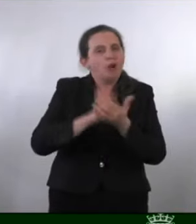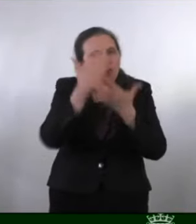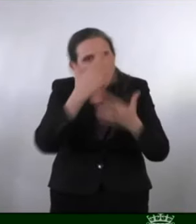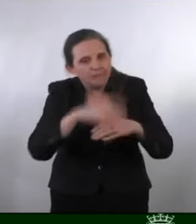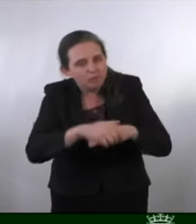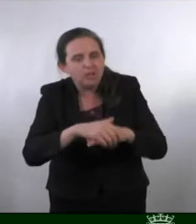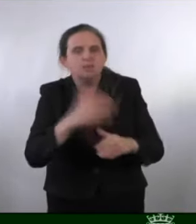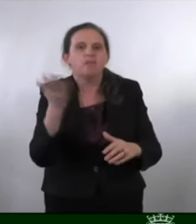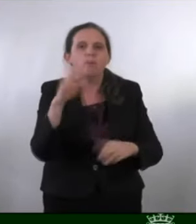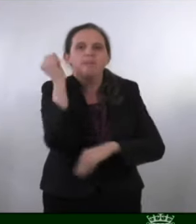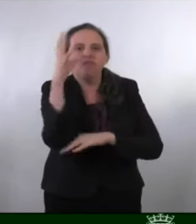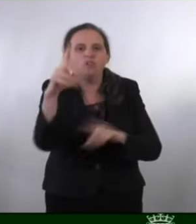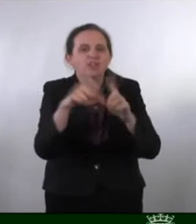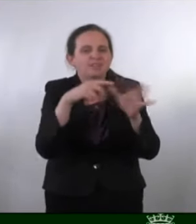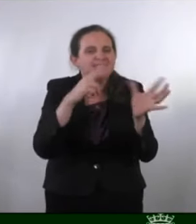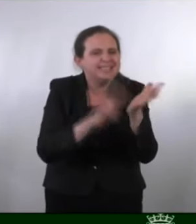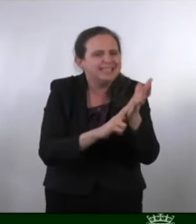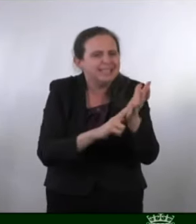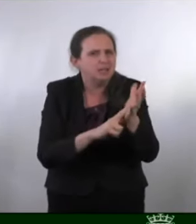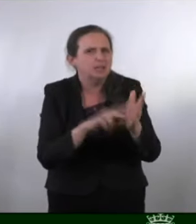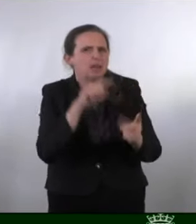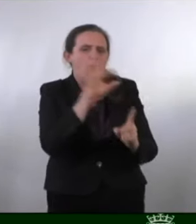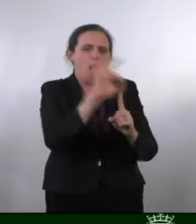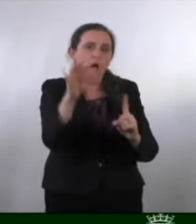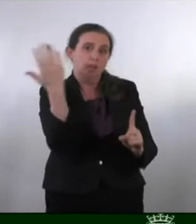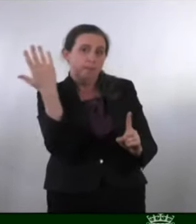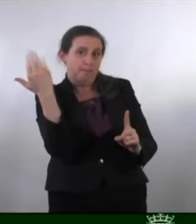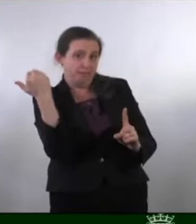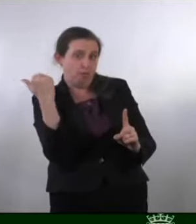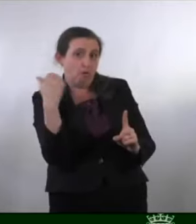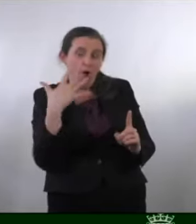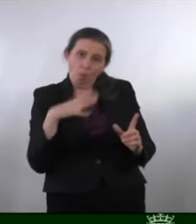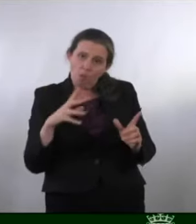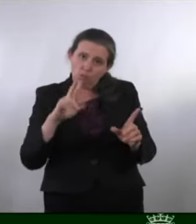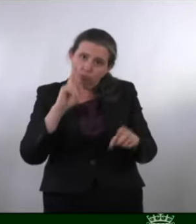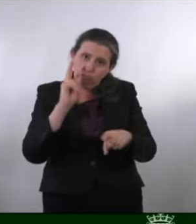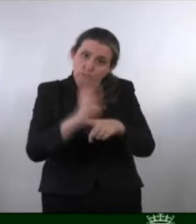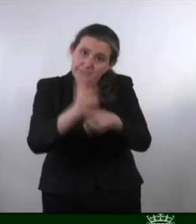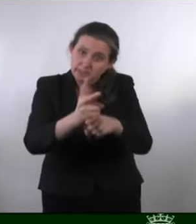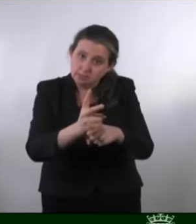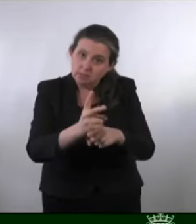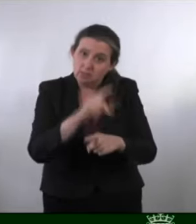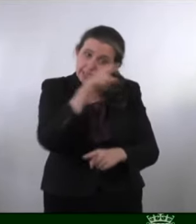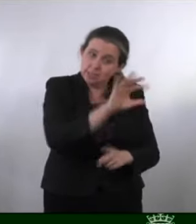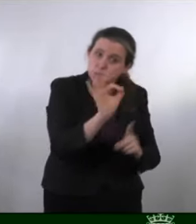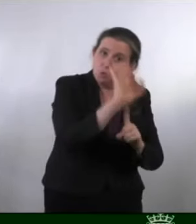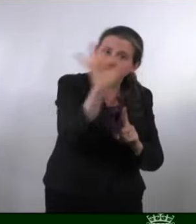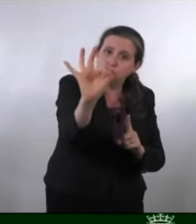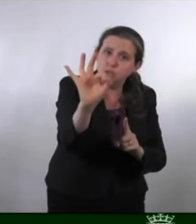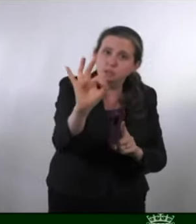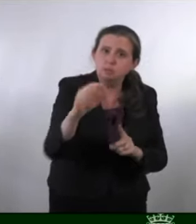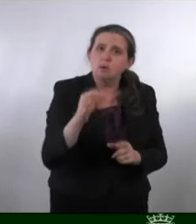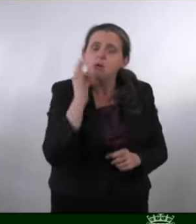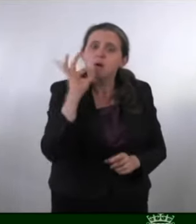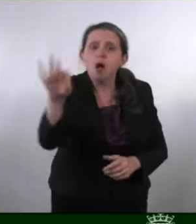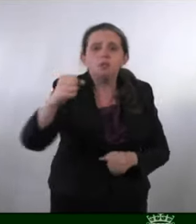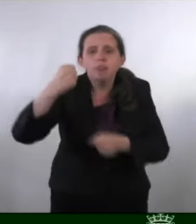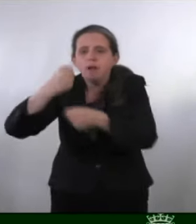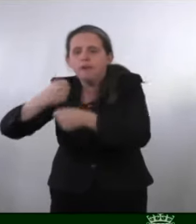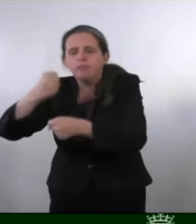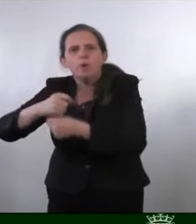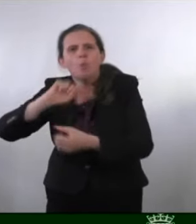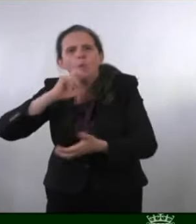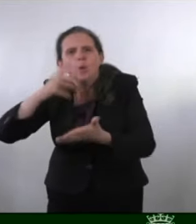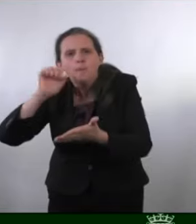done by these restrictions. Will he go further and publish the government's assessment of what that impact